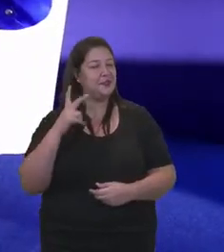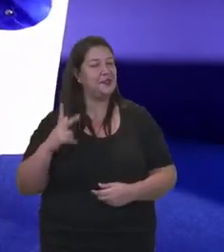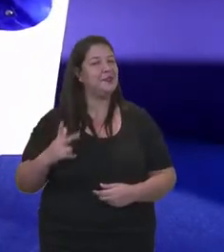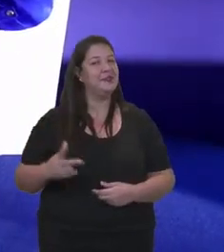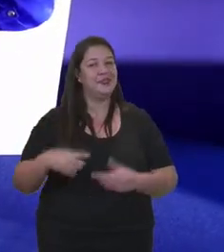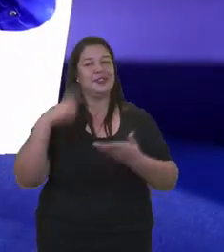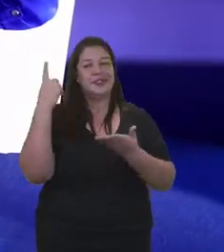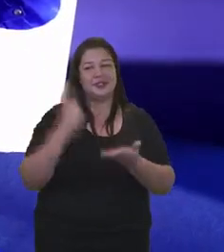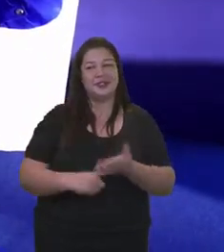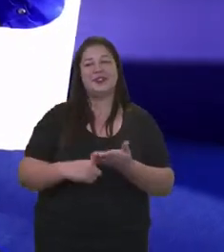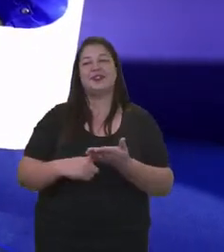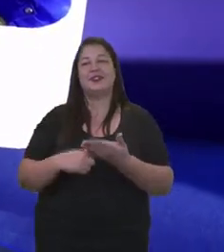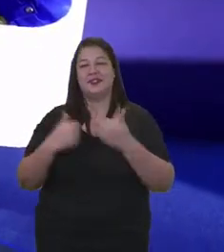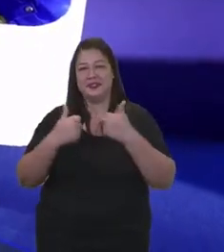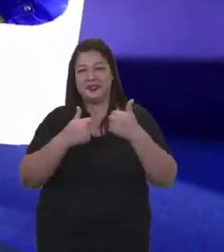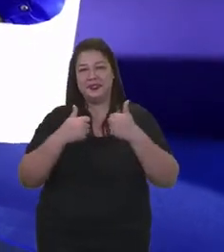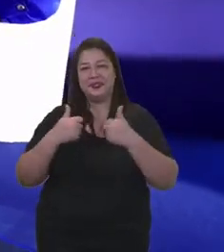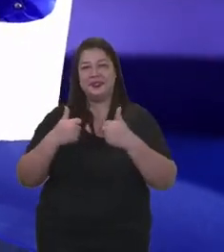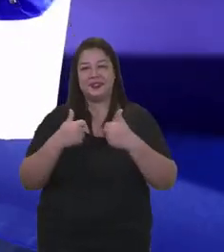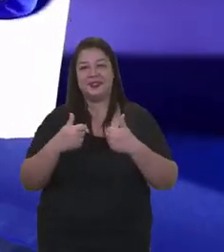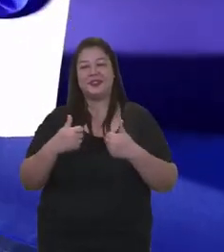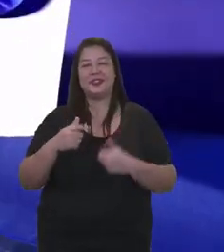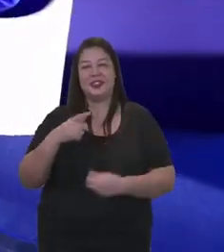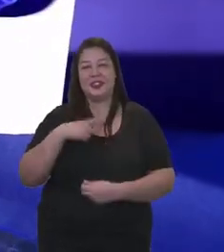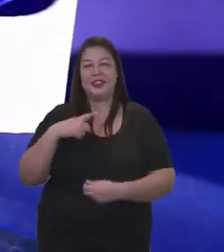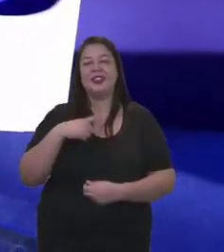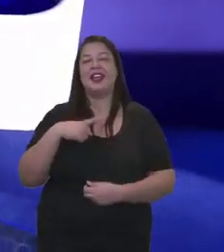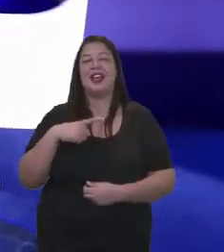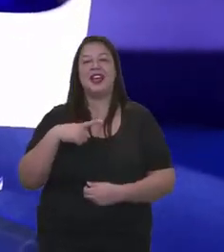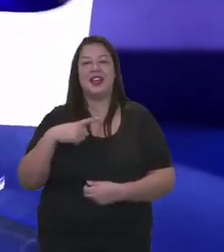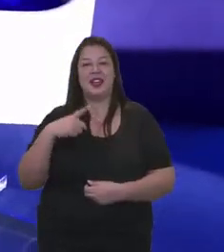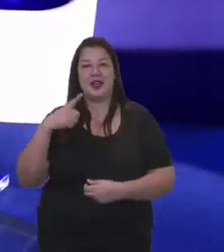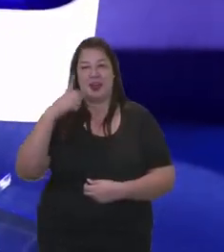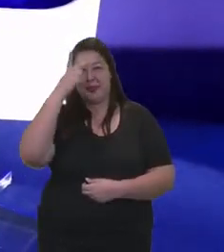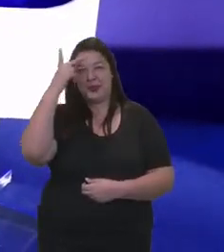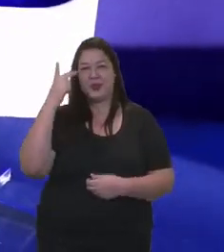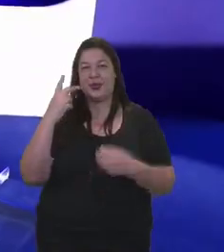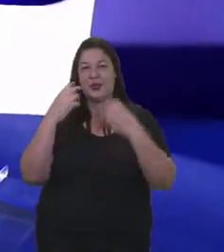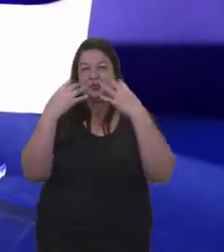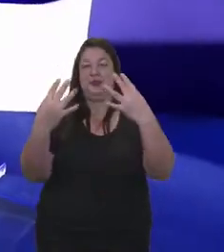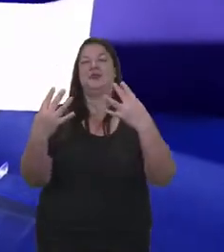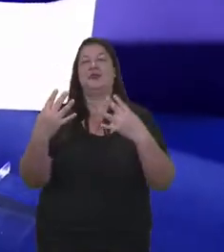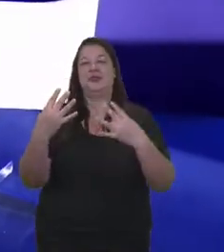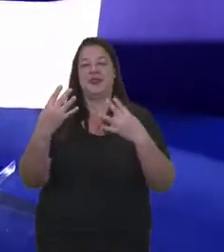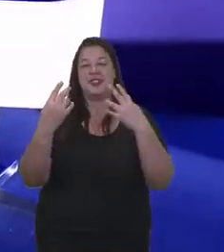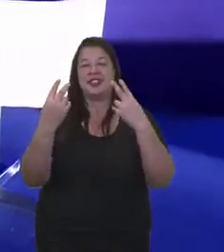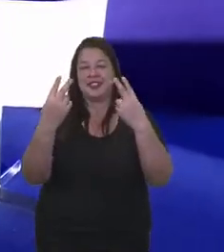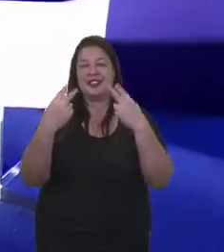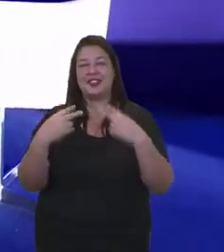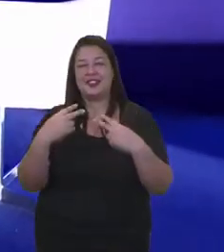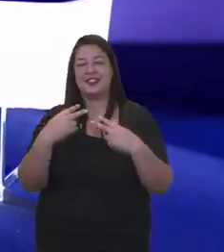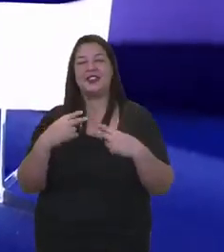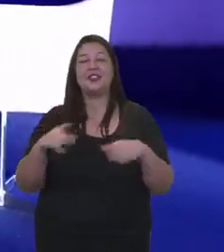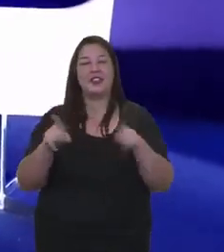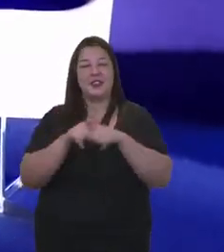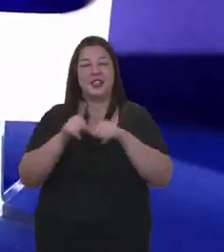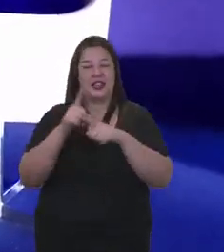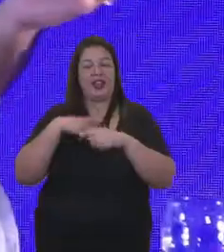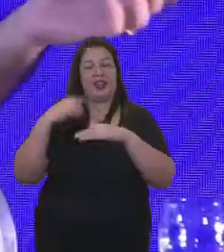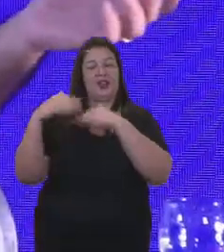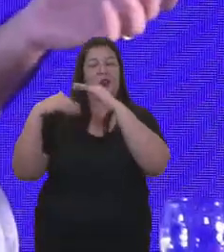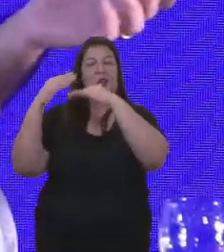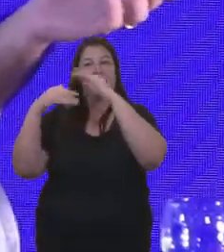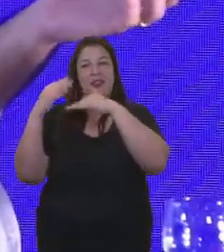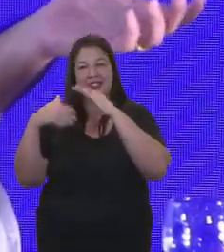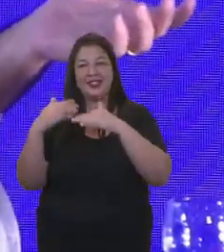You were there. Yes, I was there. Yes. Yeah. There's a lot of people following us online. Exactly.